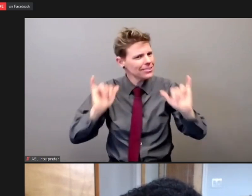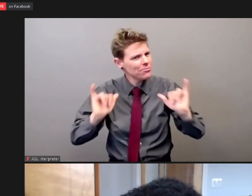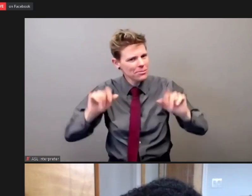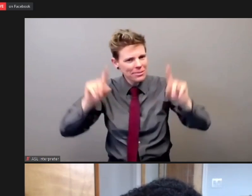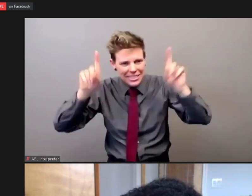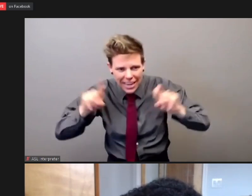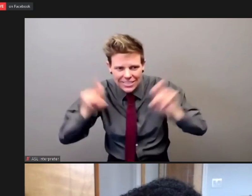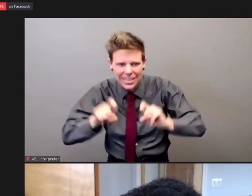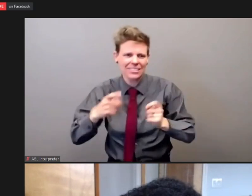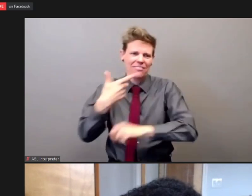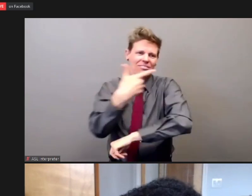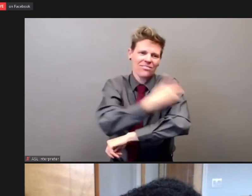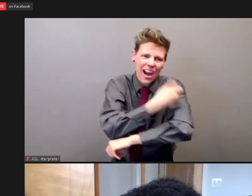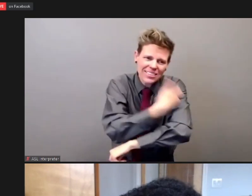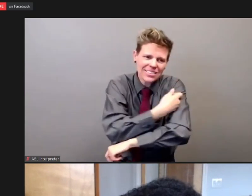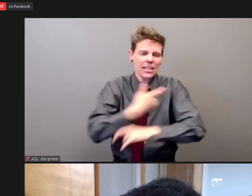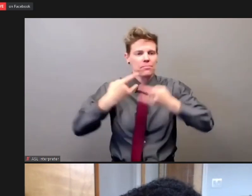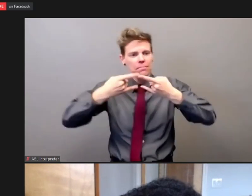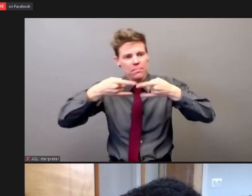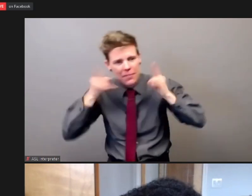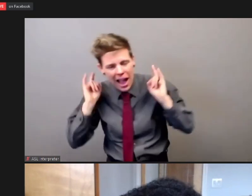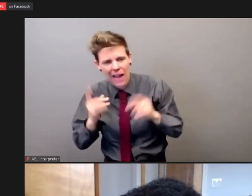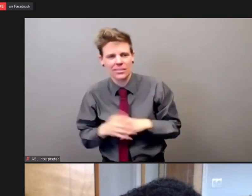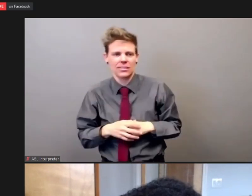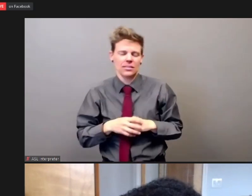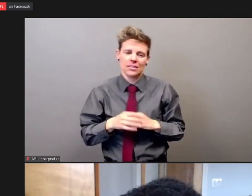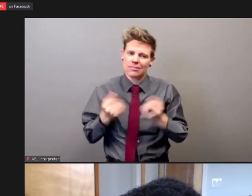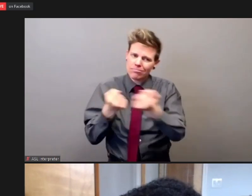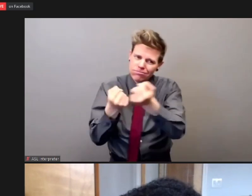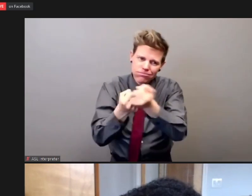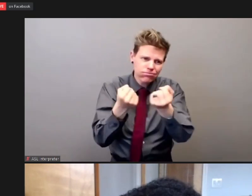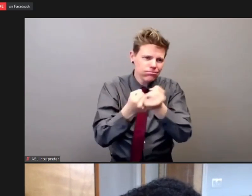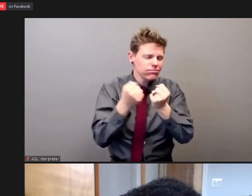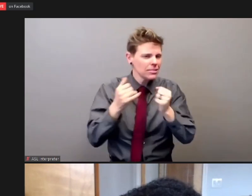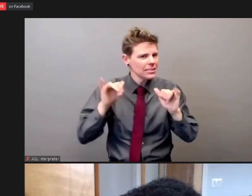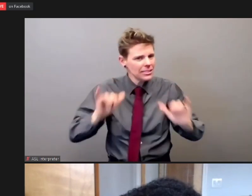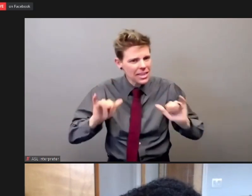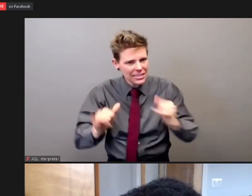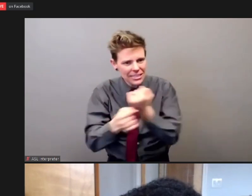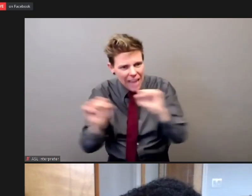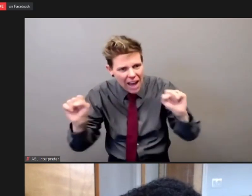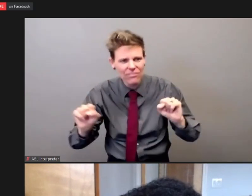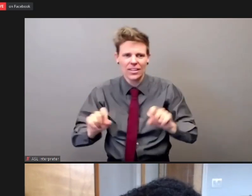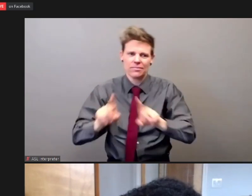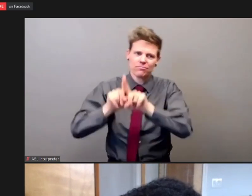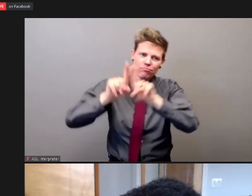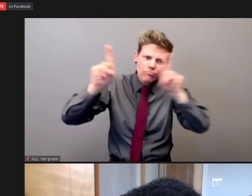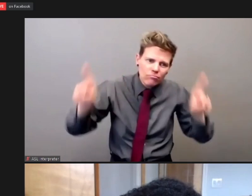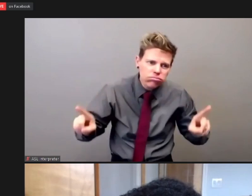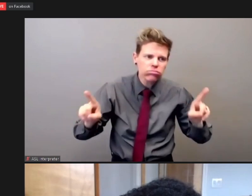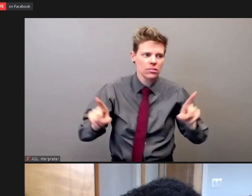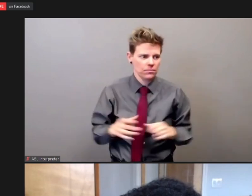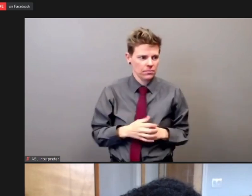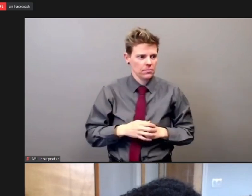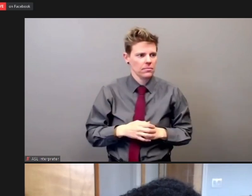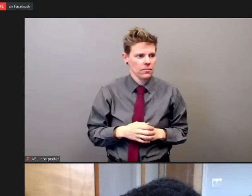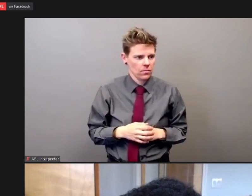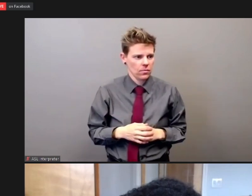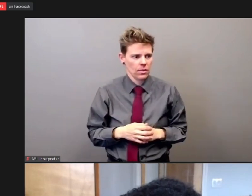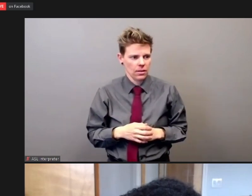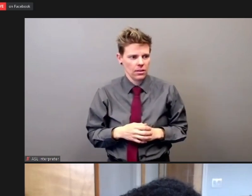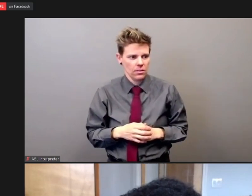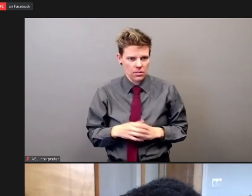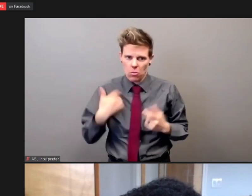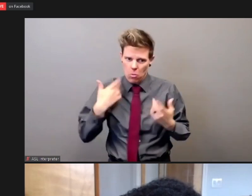testing, training, support, COVID safe practices, investments in ventilation, and any number of